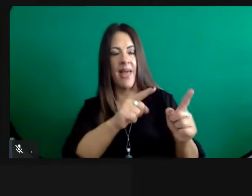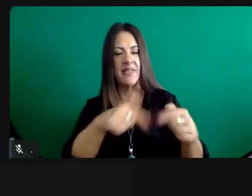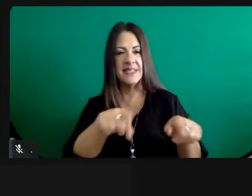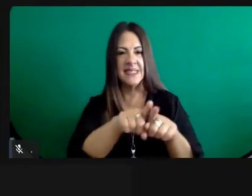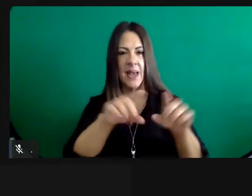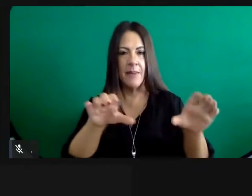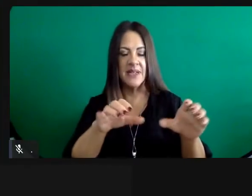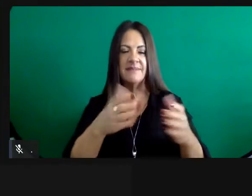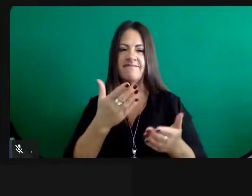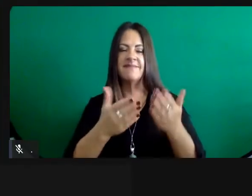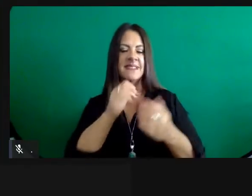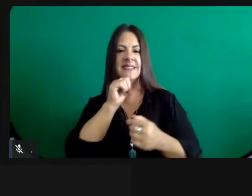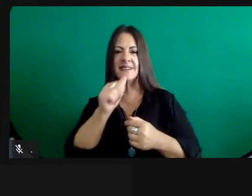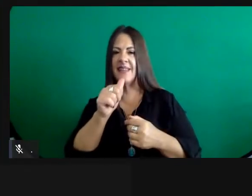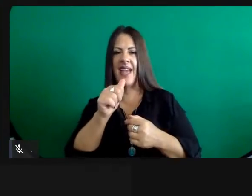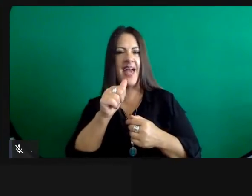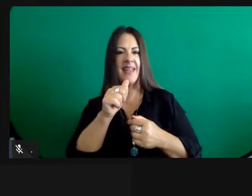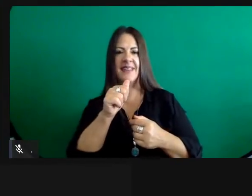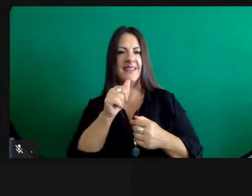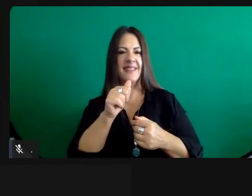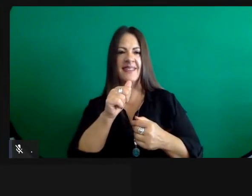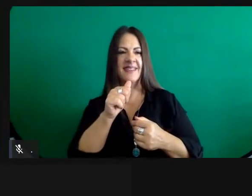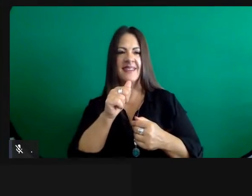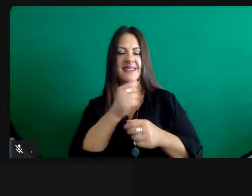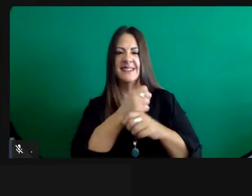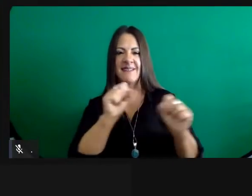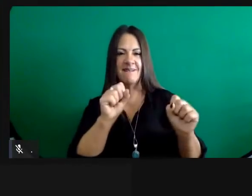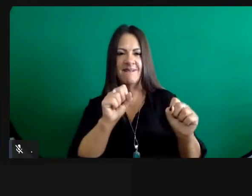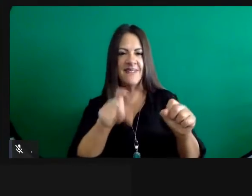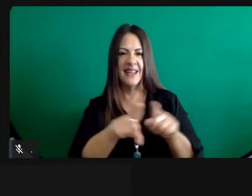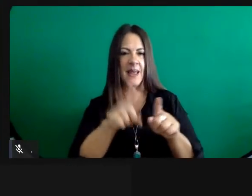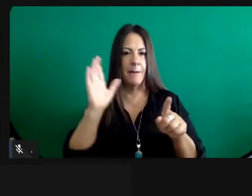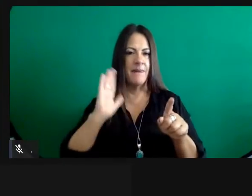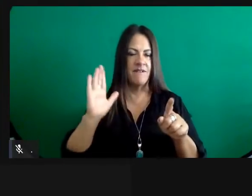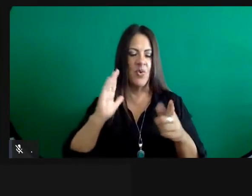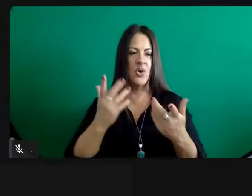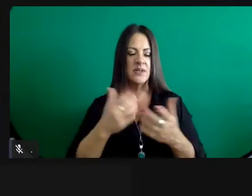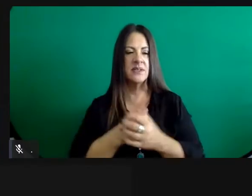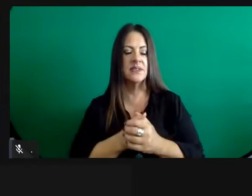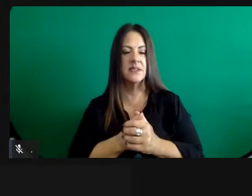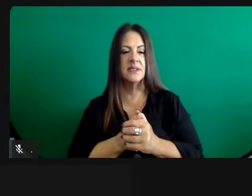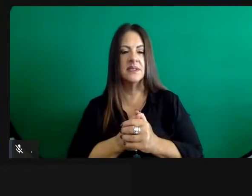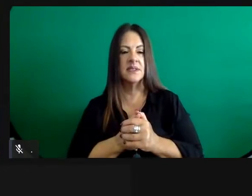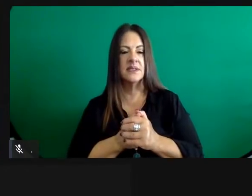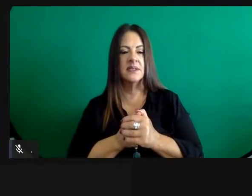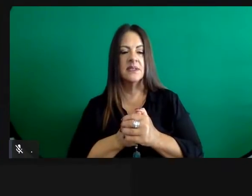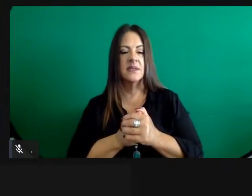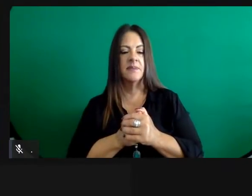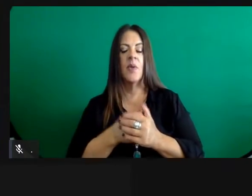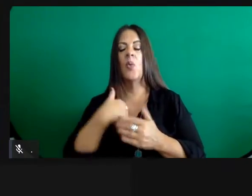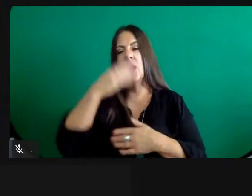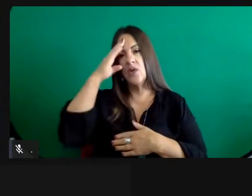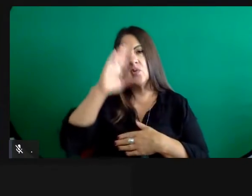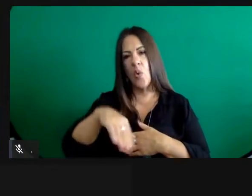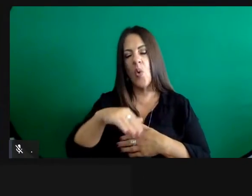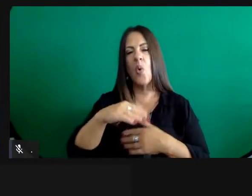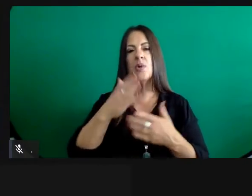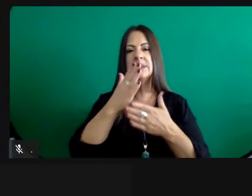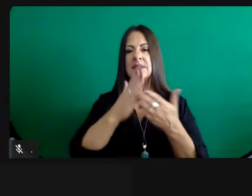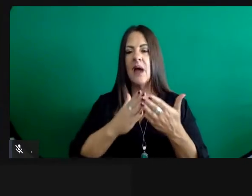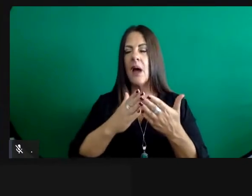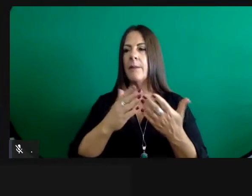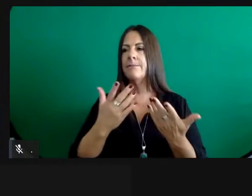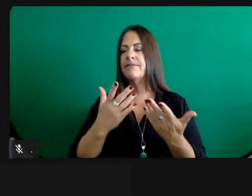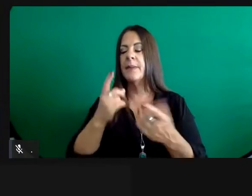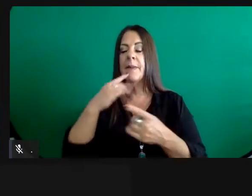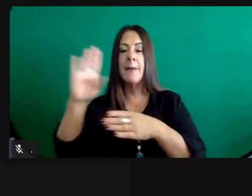they aren't as low risk as they used to be. We do know that there are features of different activities, whether it's within a